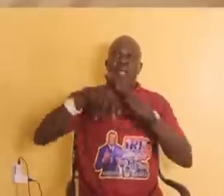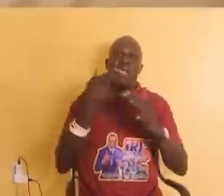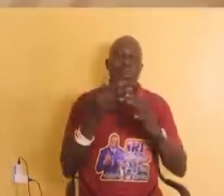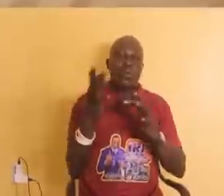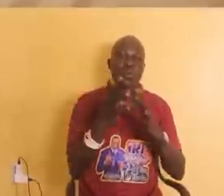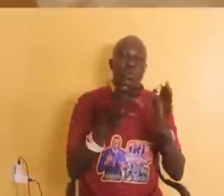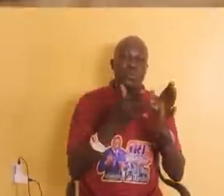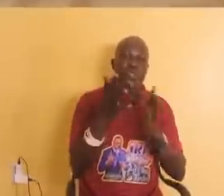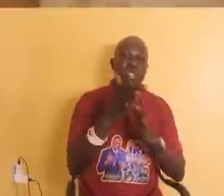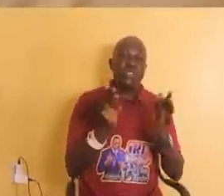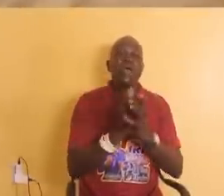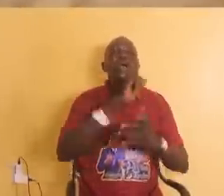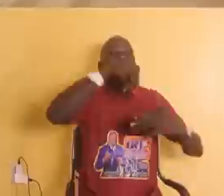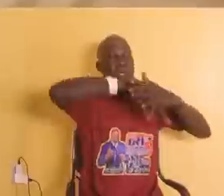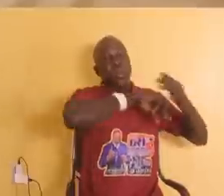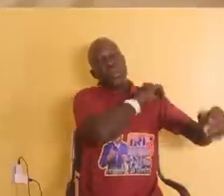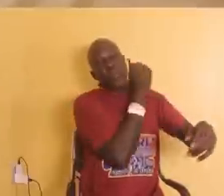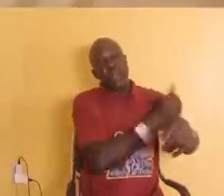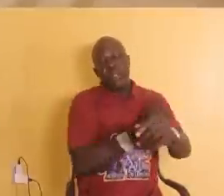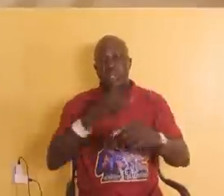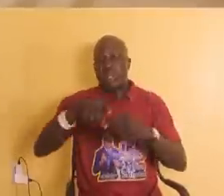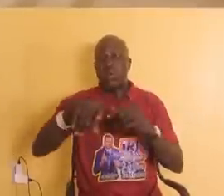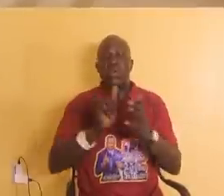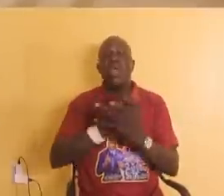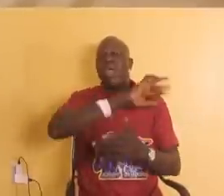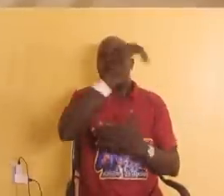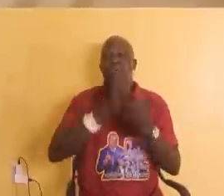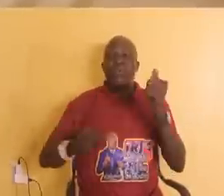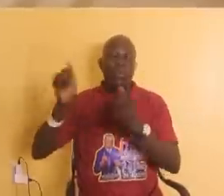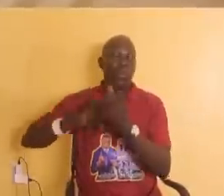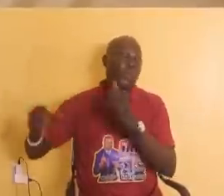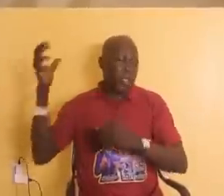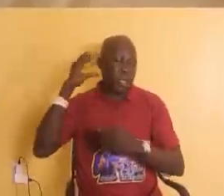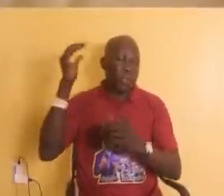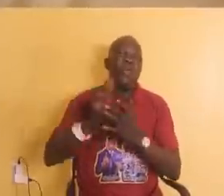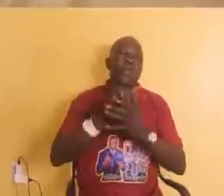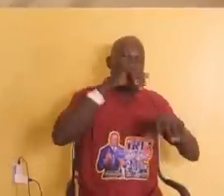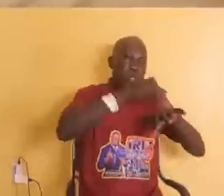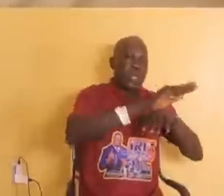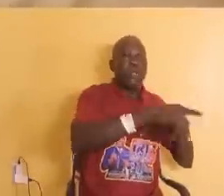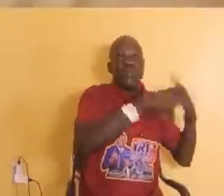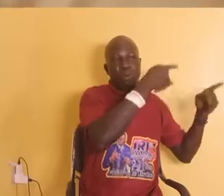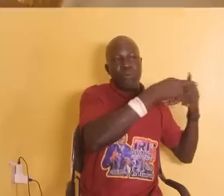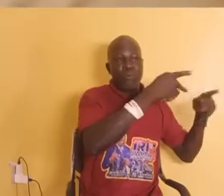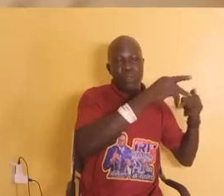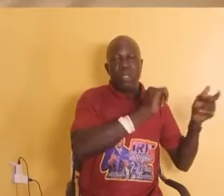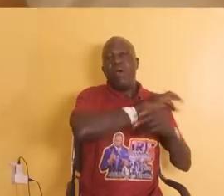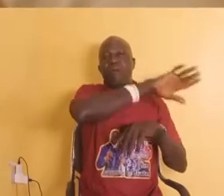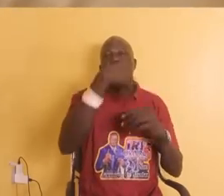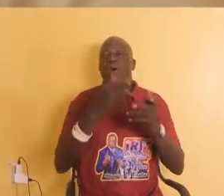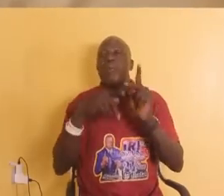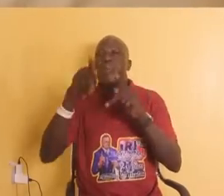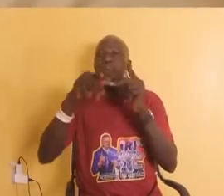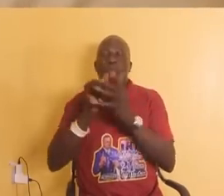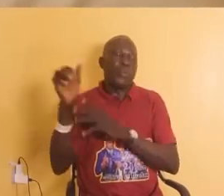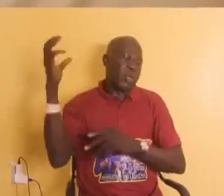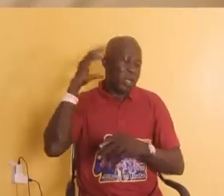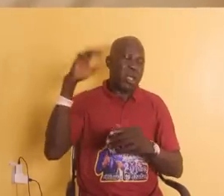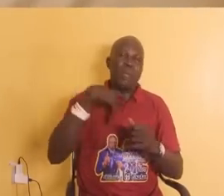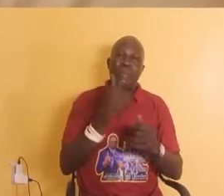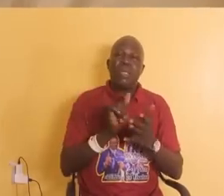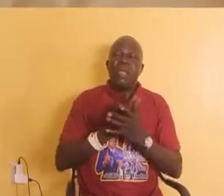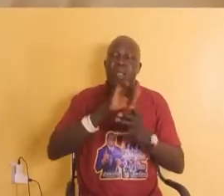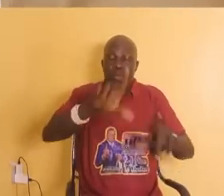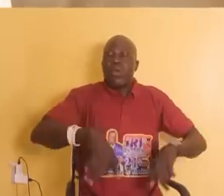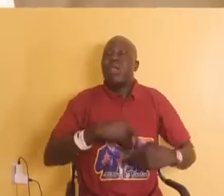naga. Say, na waba ya. Ope ni bomi. And maybe wuli. Ope papa bomi. Ebi